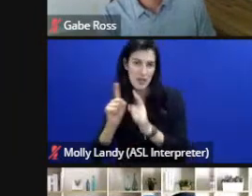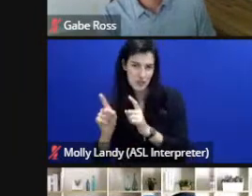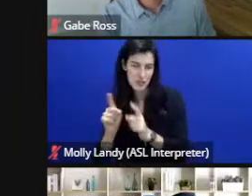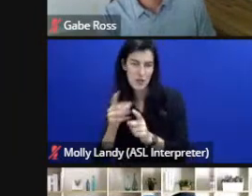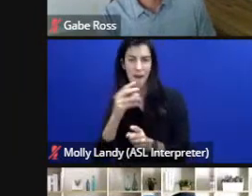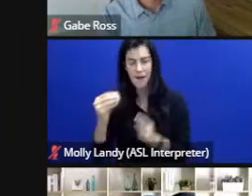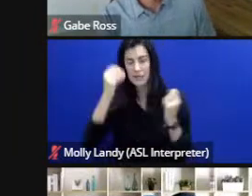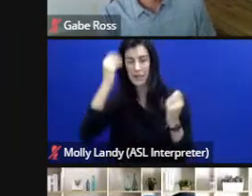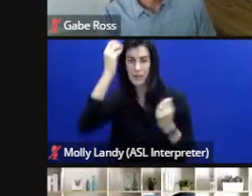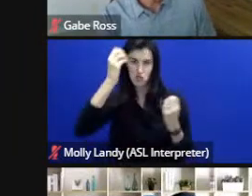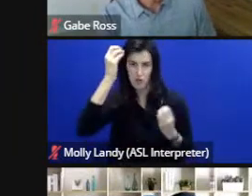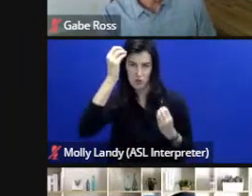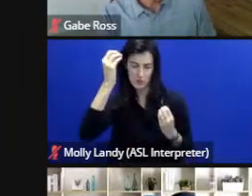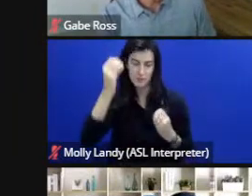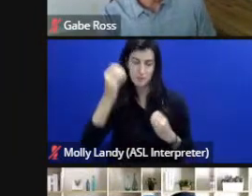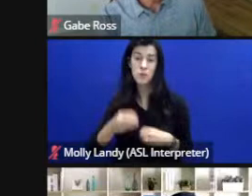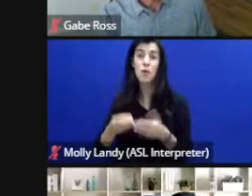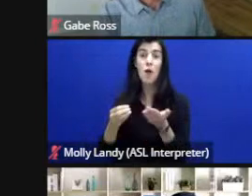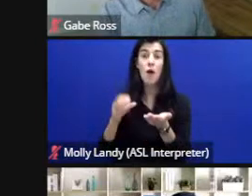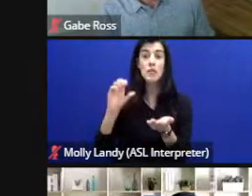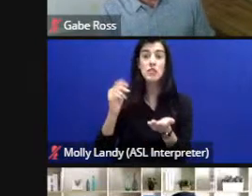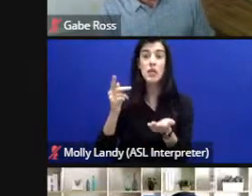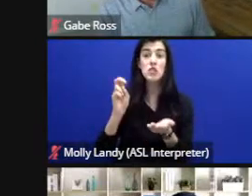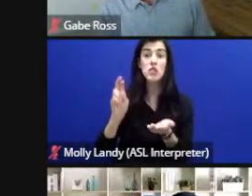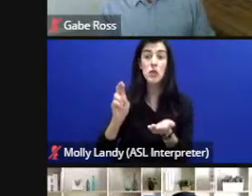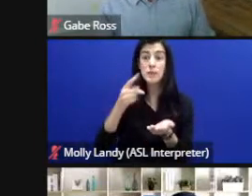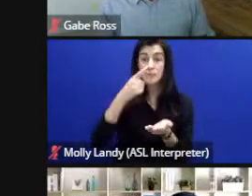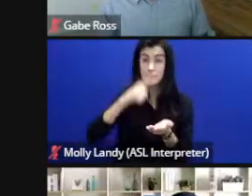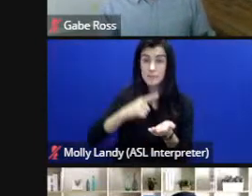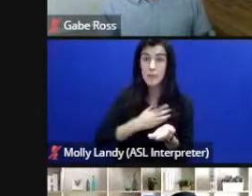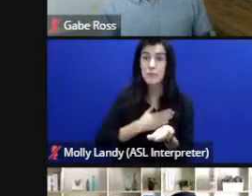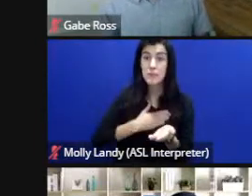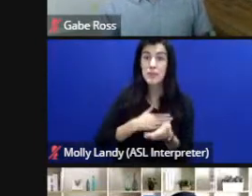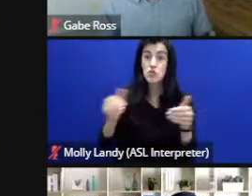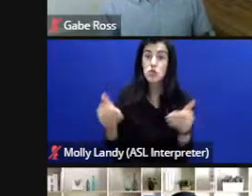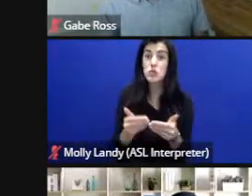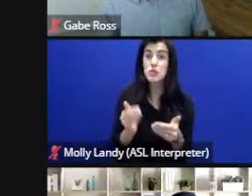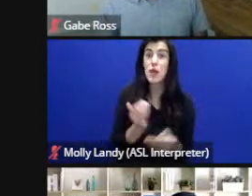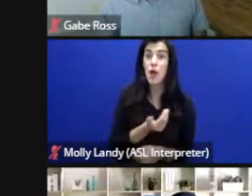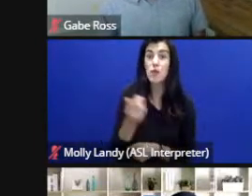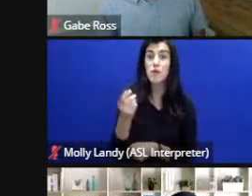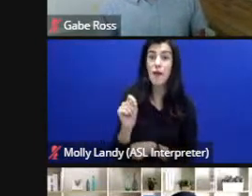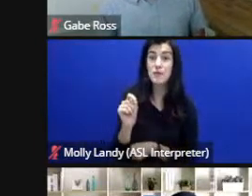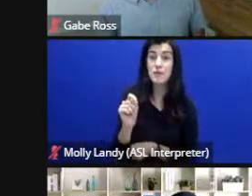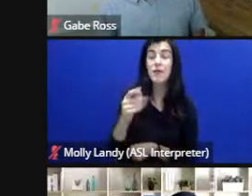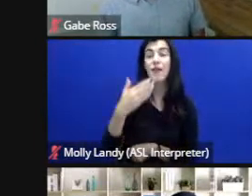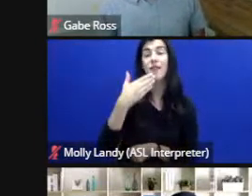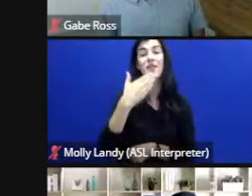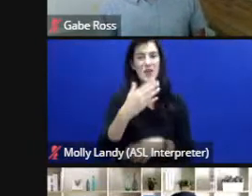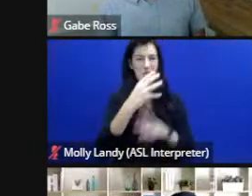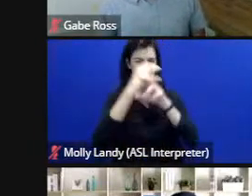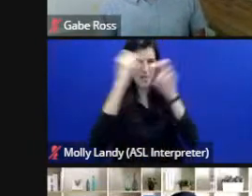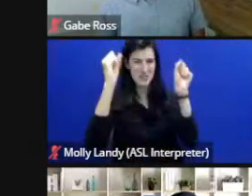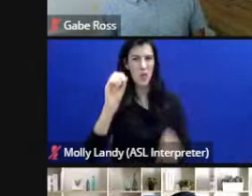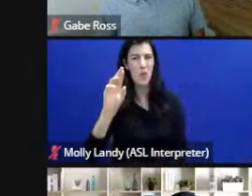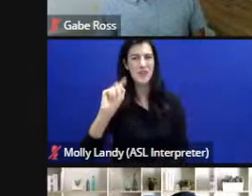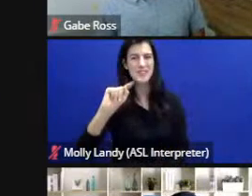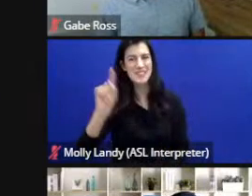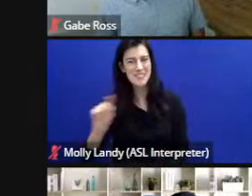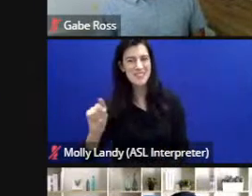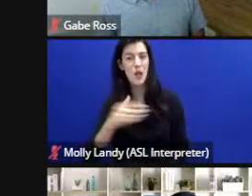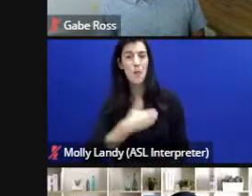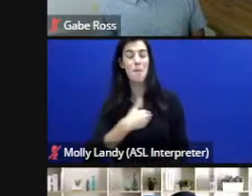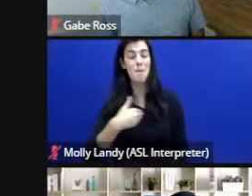let's, Chancellor, if you may, introduce our guest. Well, thank you, President Ortiz and members of the board and